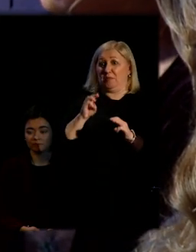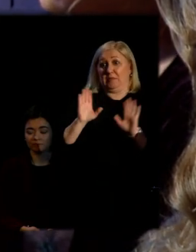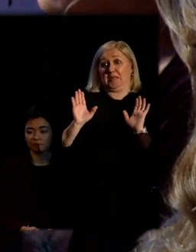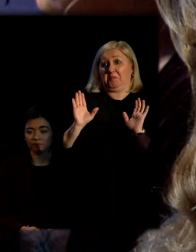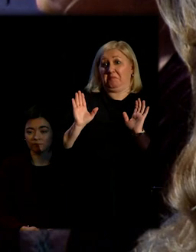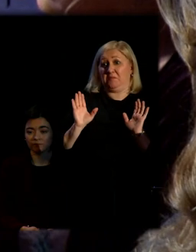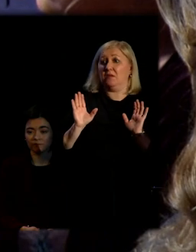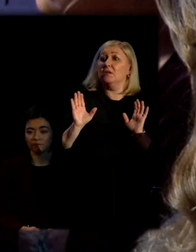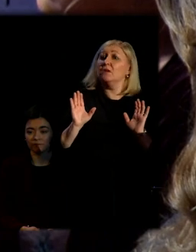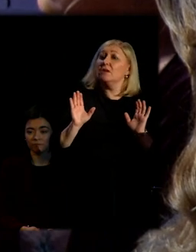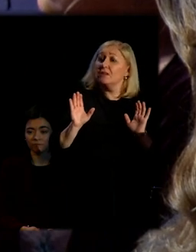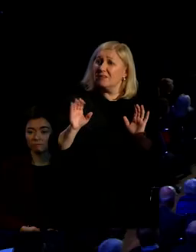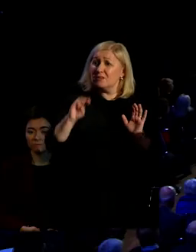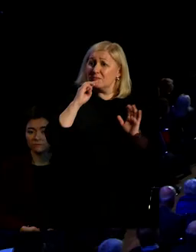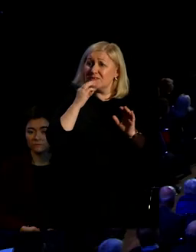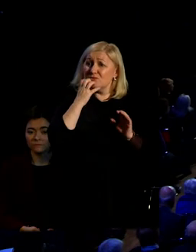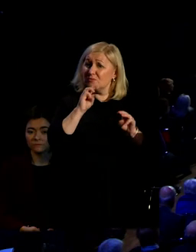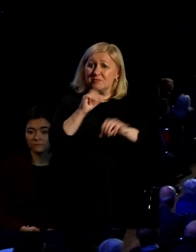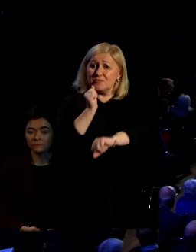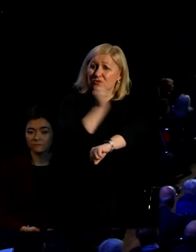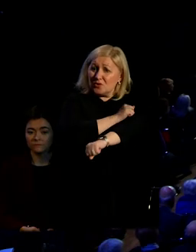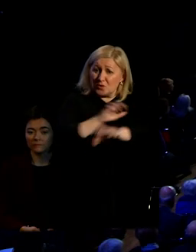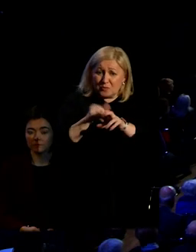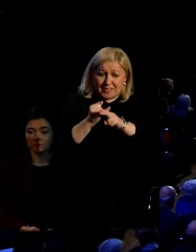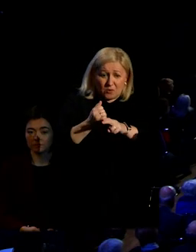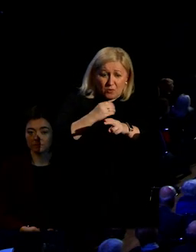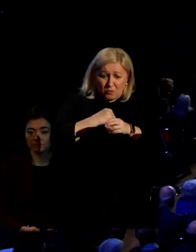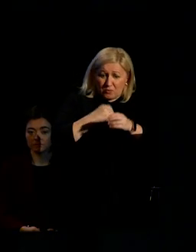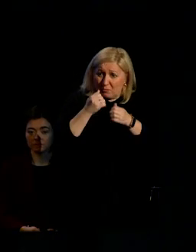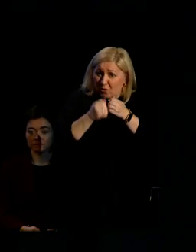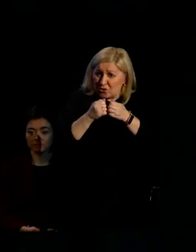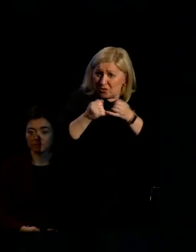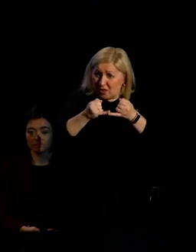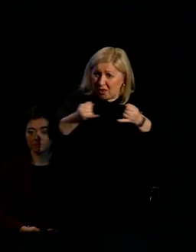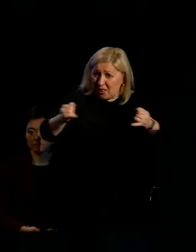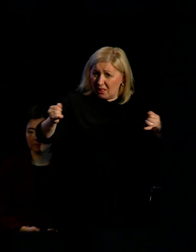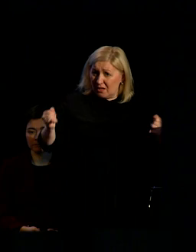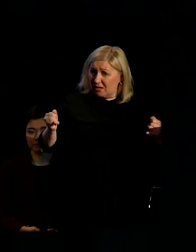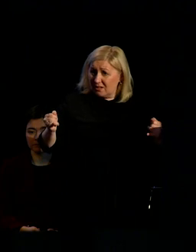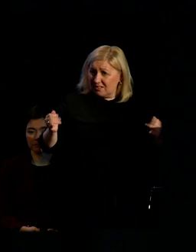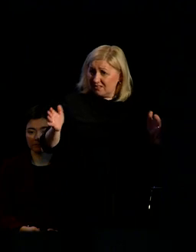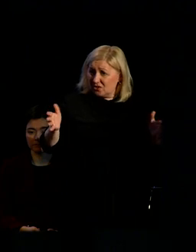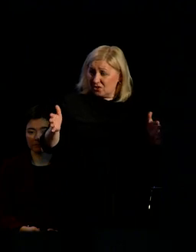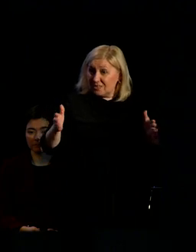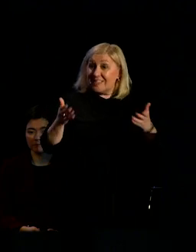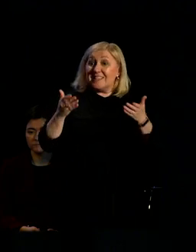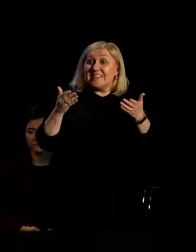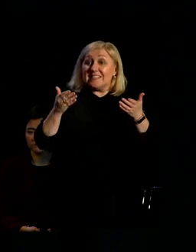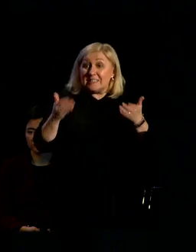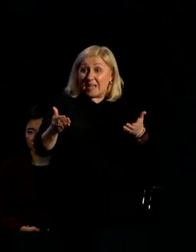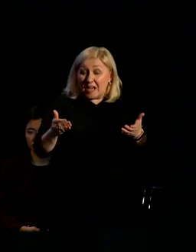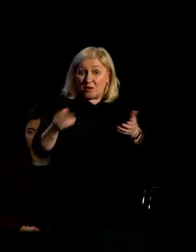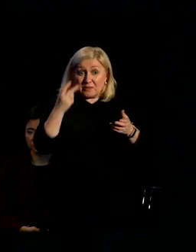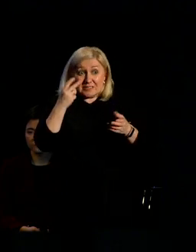found themselves trapped within their own borders. Today, as the world debates the difficulties arising from vast numbers